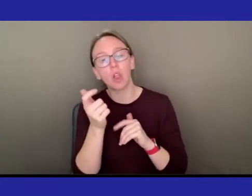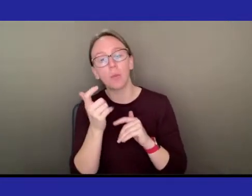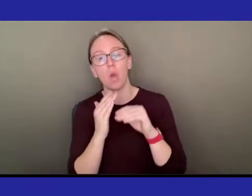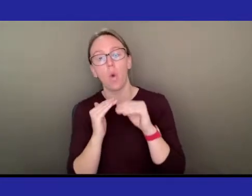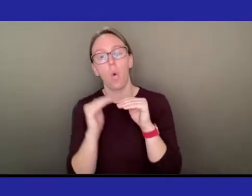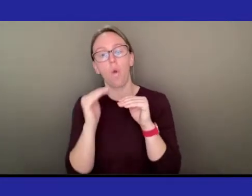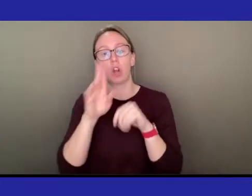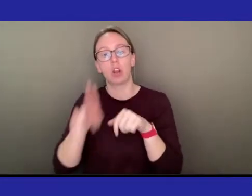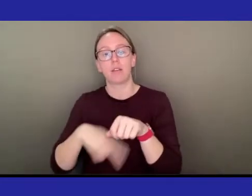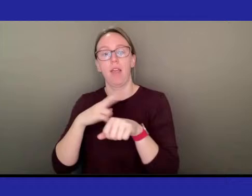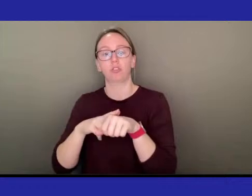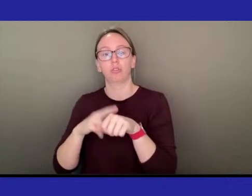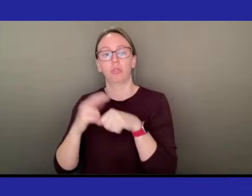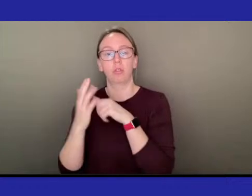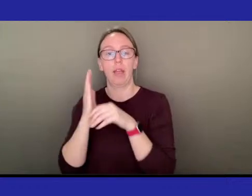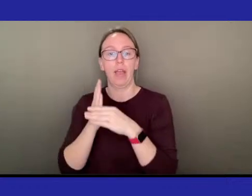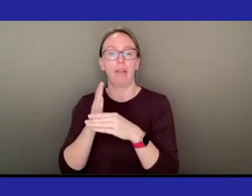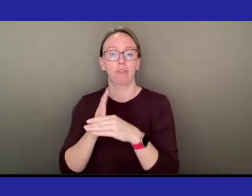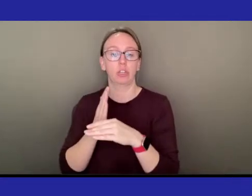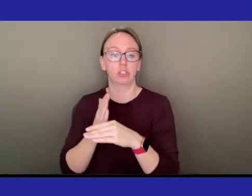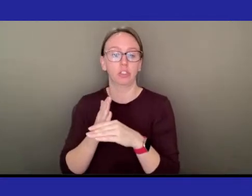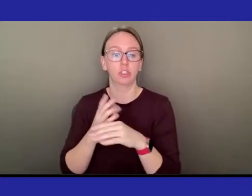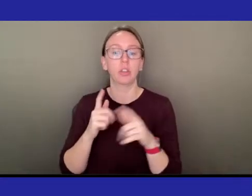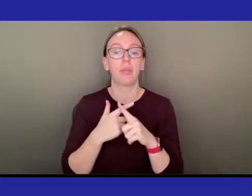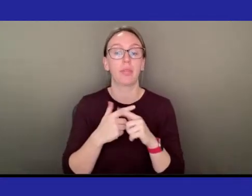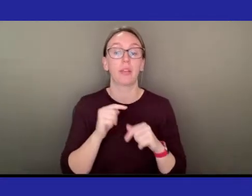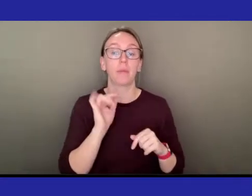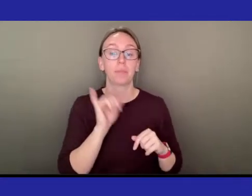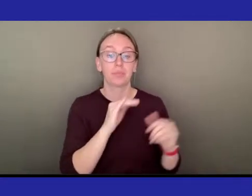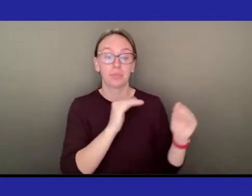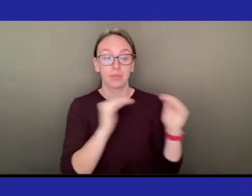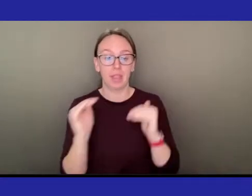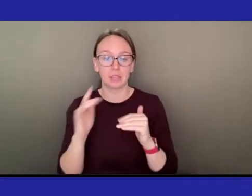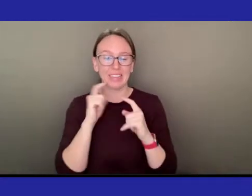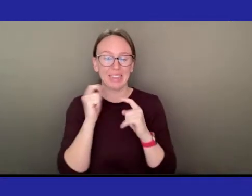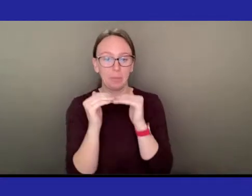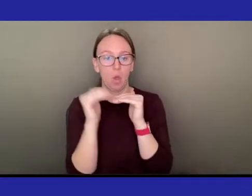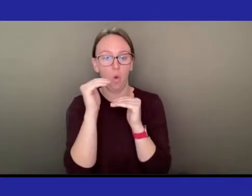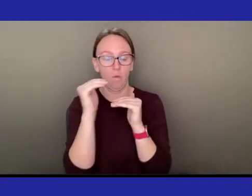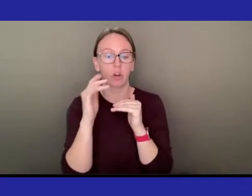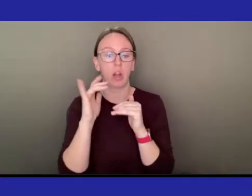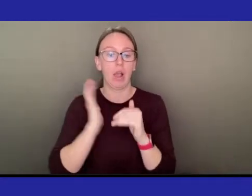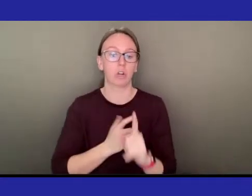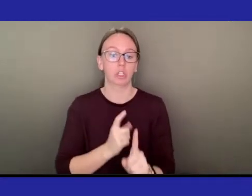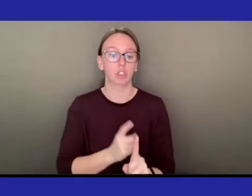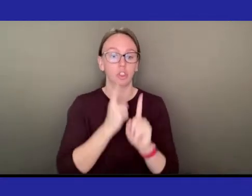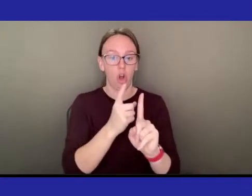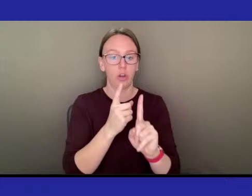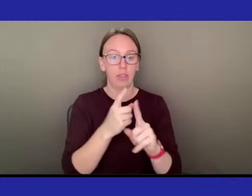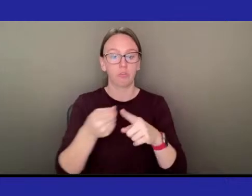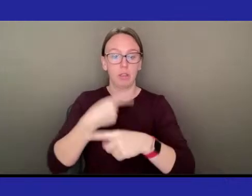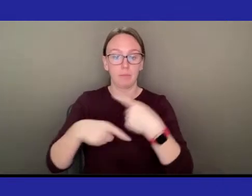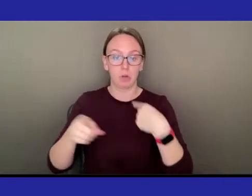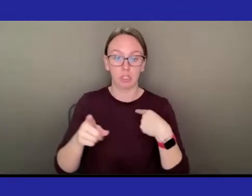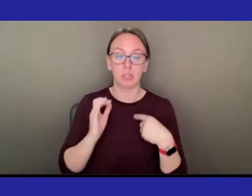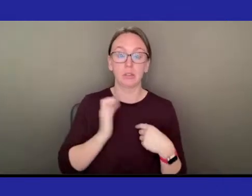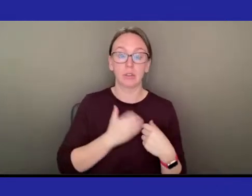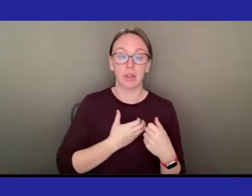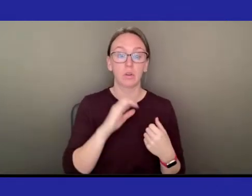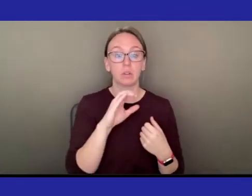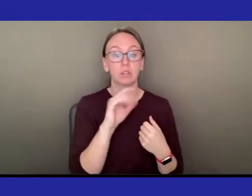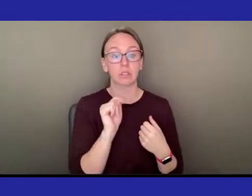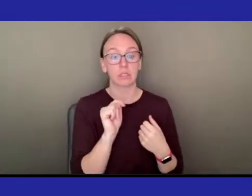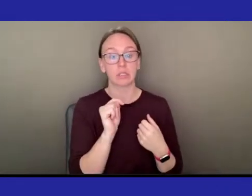And then this is just the percent above target in terms of reimbursement. You can see here that our percentage for screening CTs, follow-up imaging, lung biopsies,